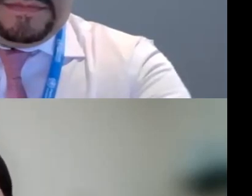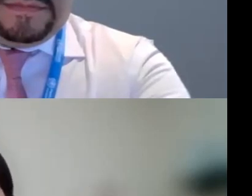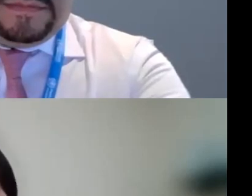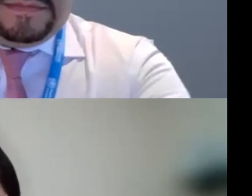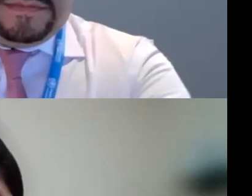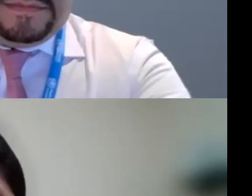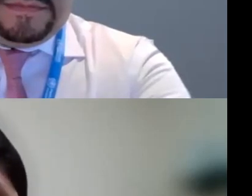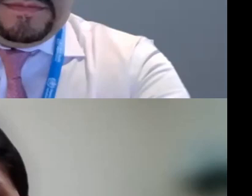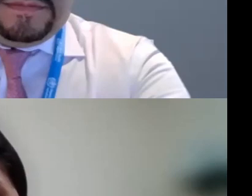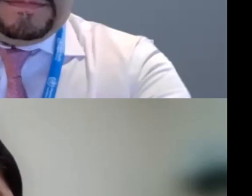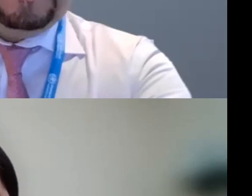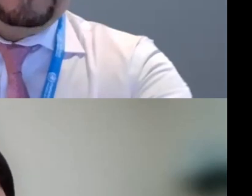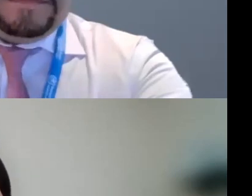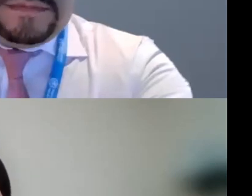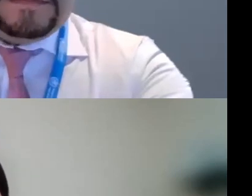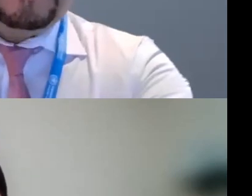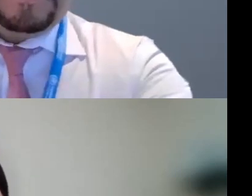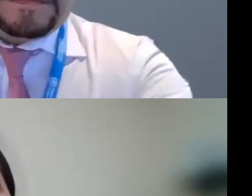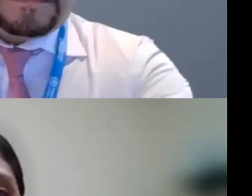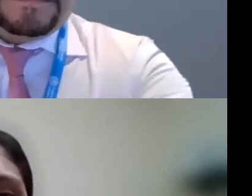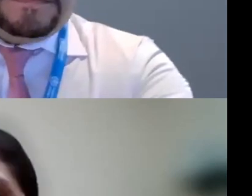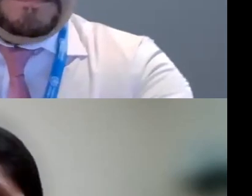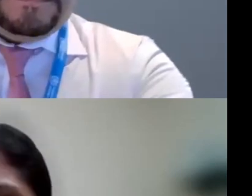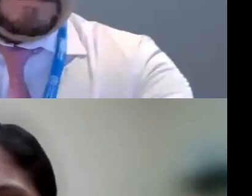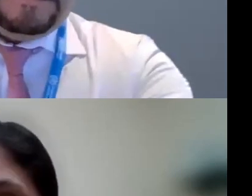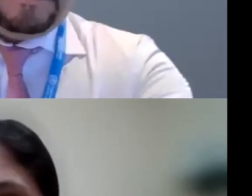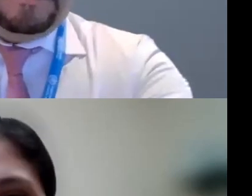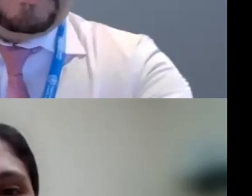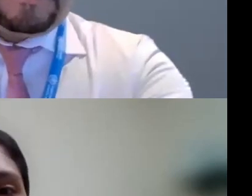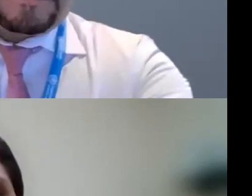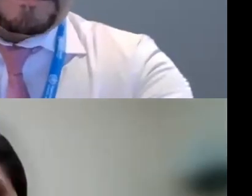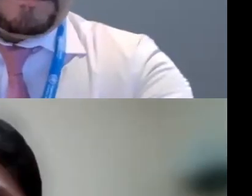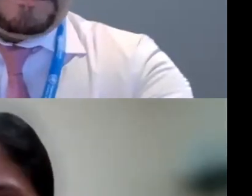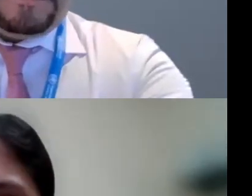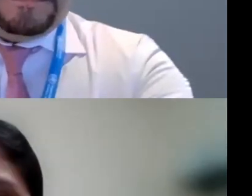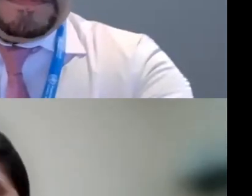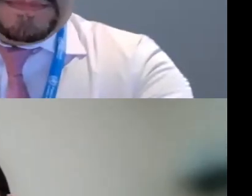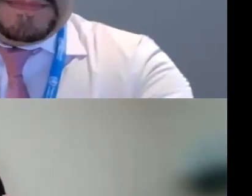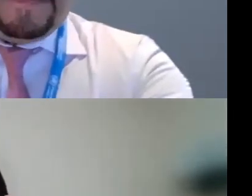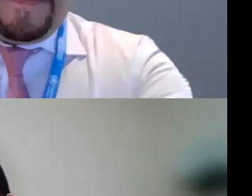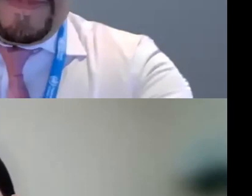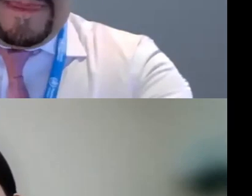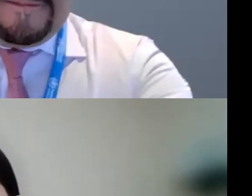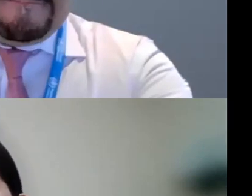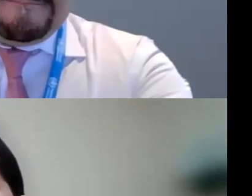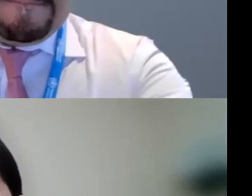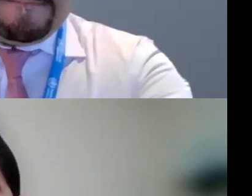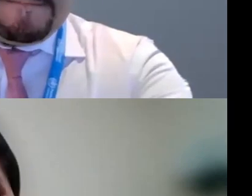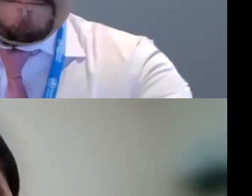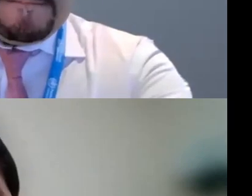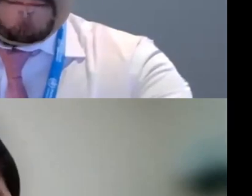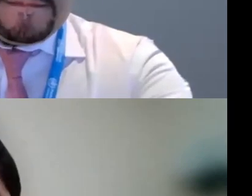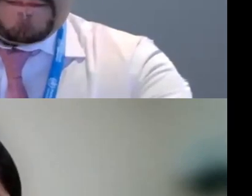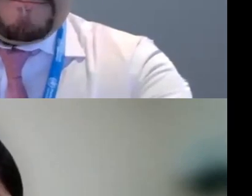also there is a gap of information that at the end there are many policies or plans, but at the end those